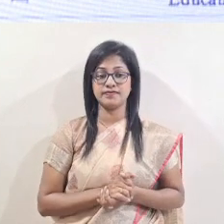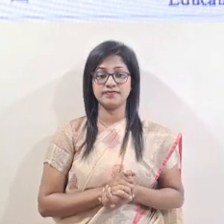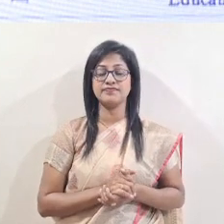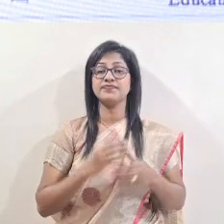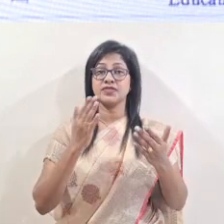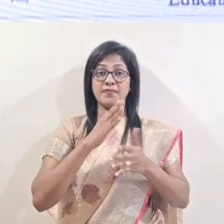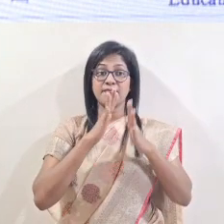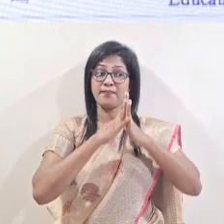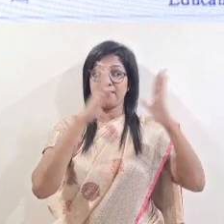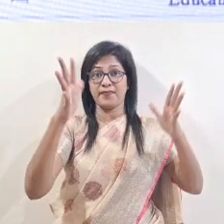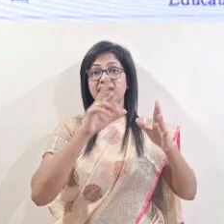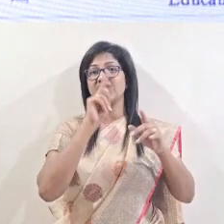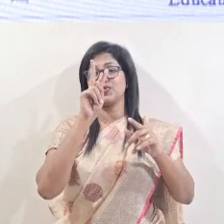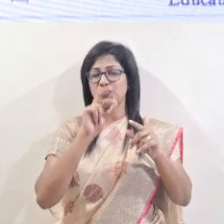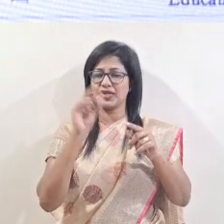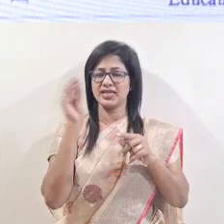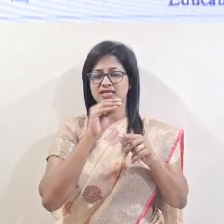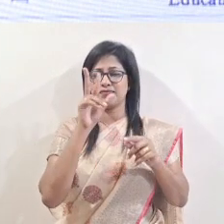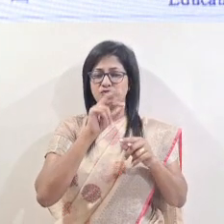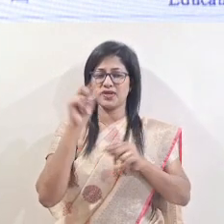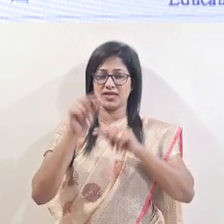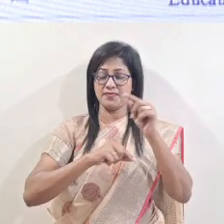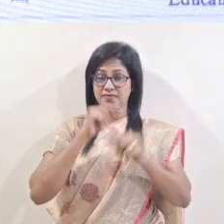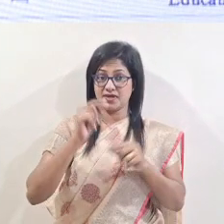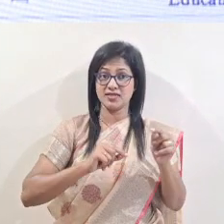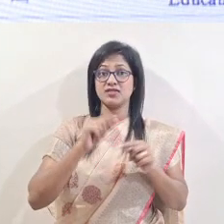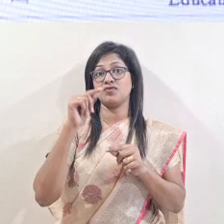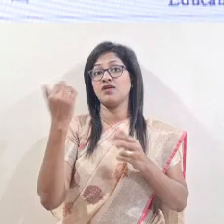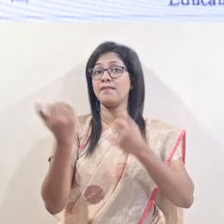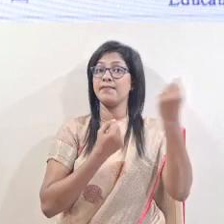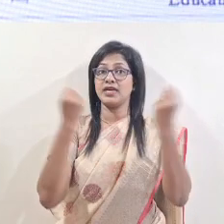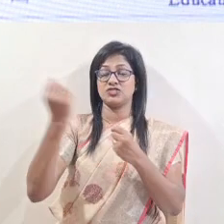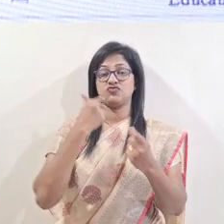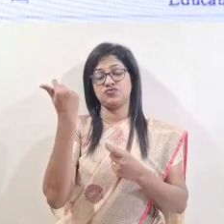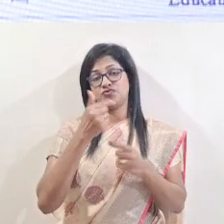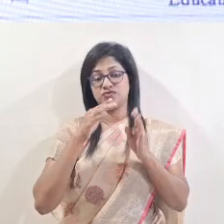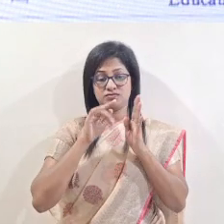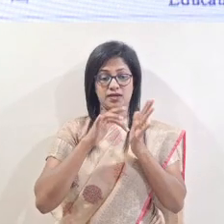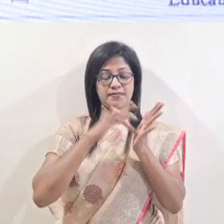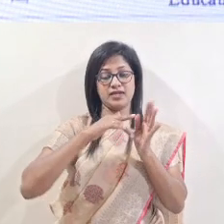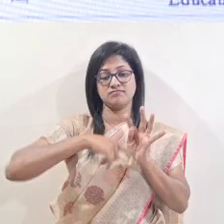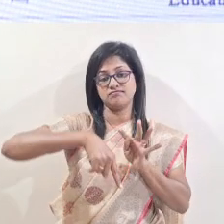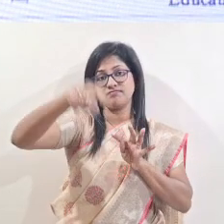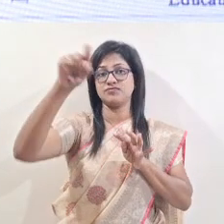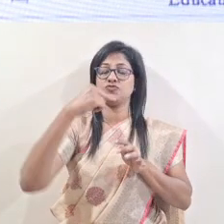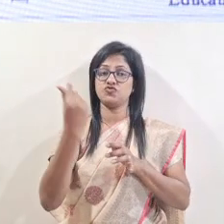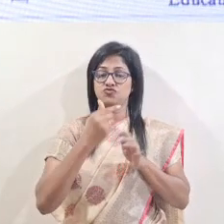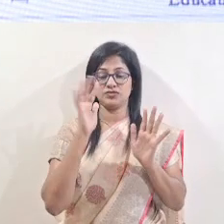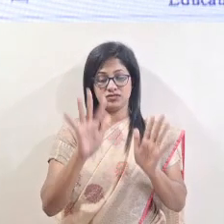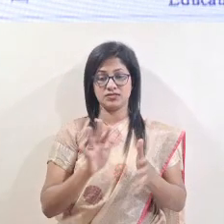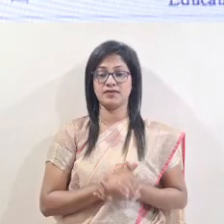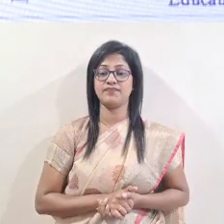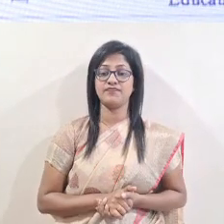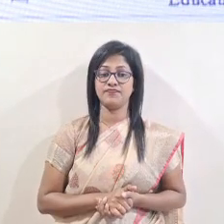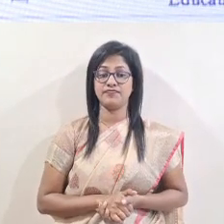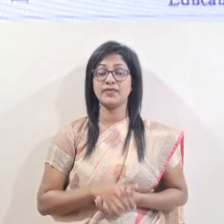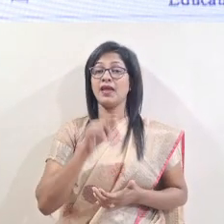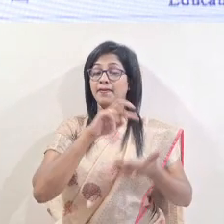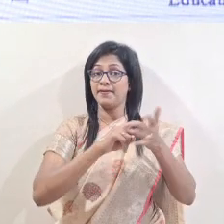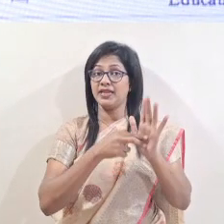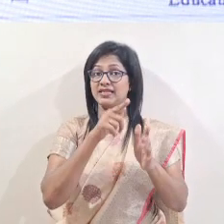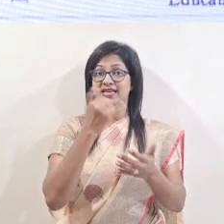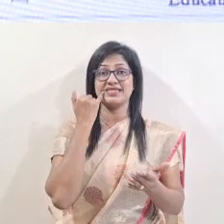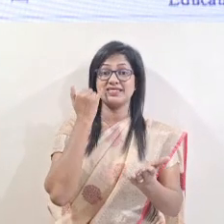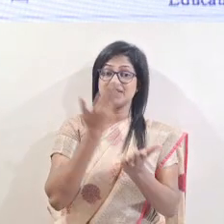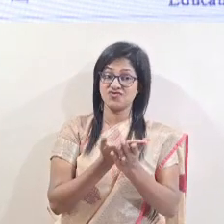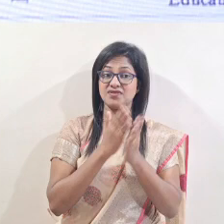say 20%, uses bus for traveling along this corridor. Now this also suggests that bus transport could also be used